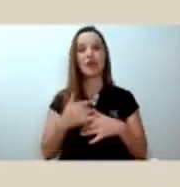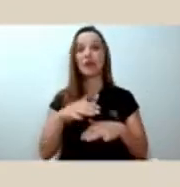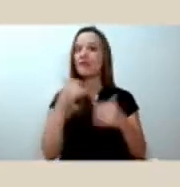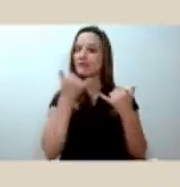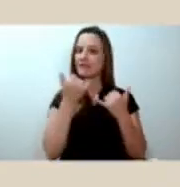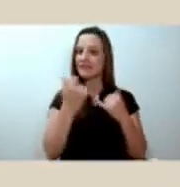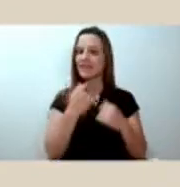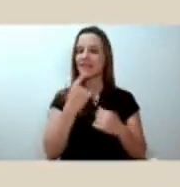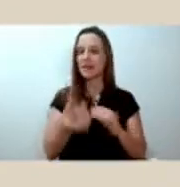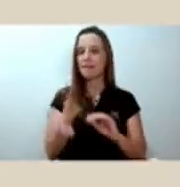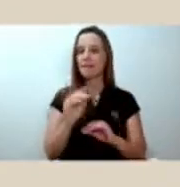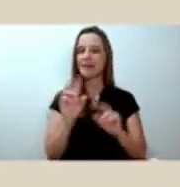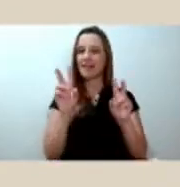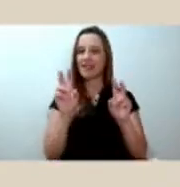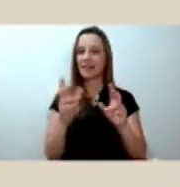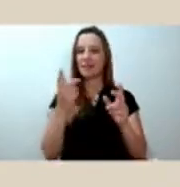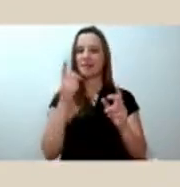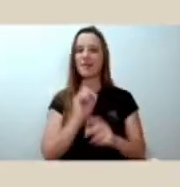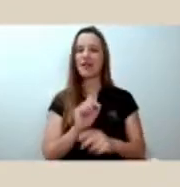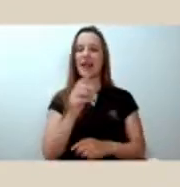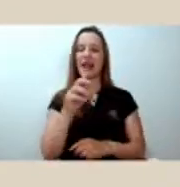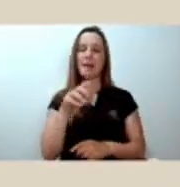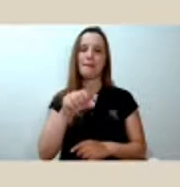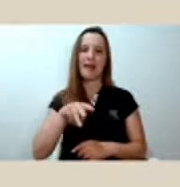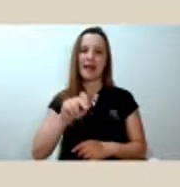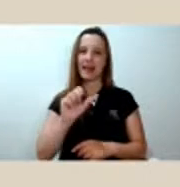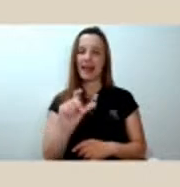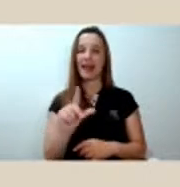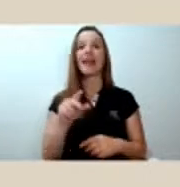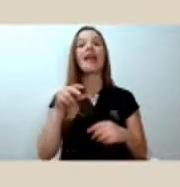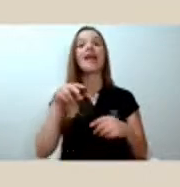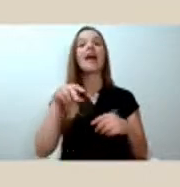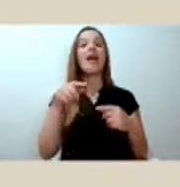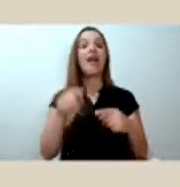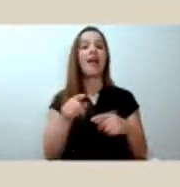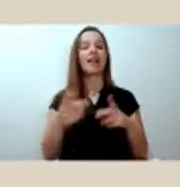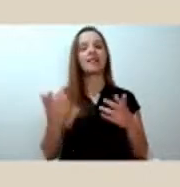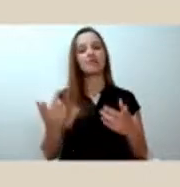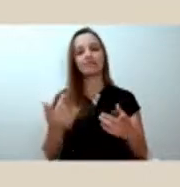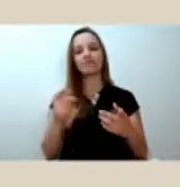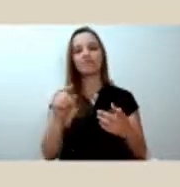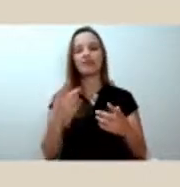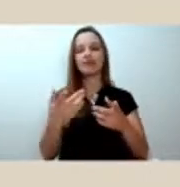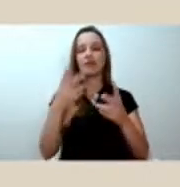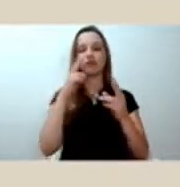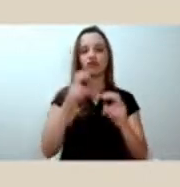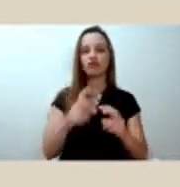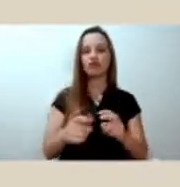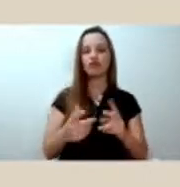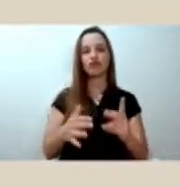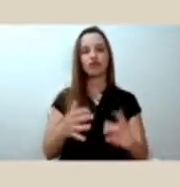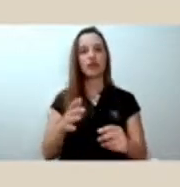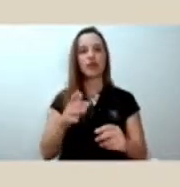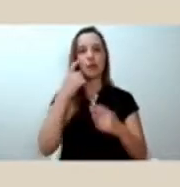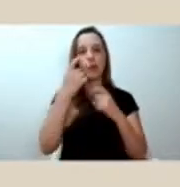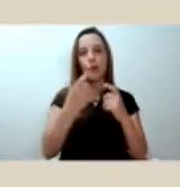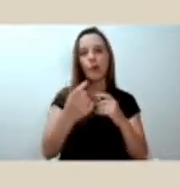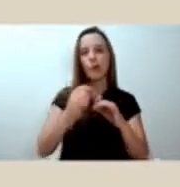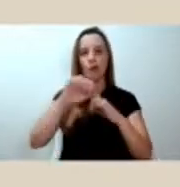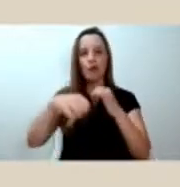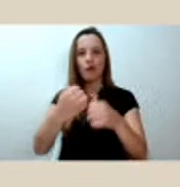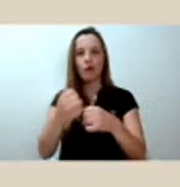Megan, her research group here actually is interested in looking at movement, and she combines